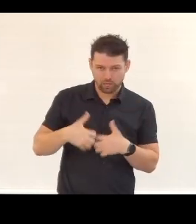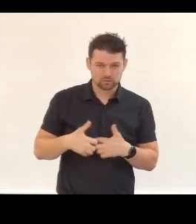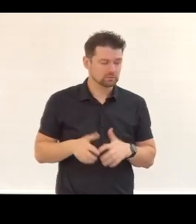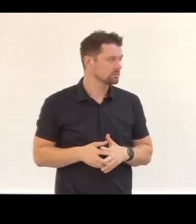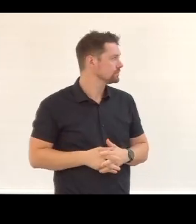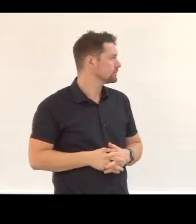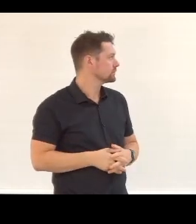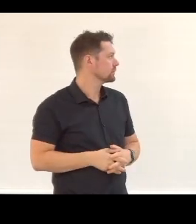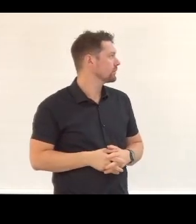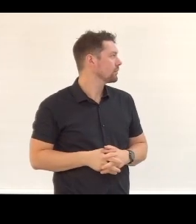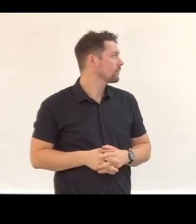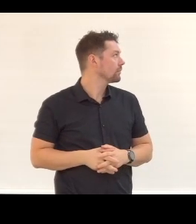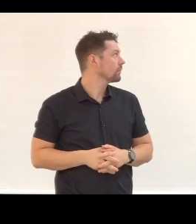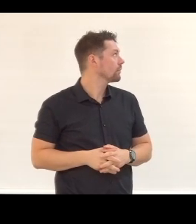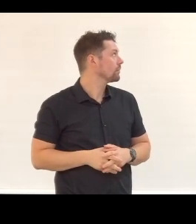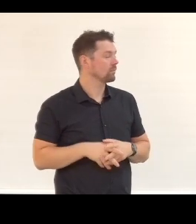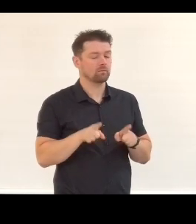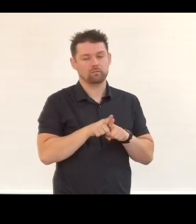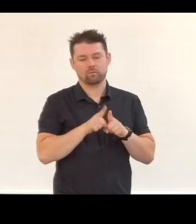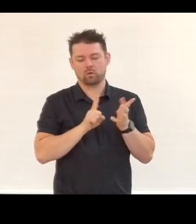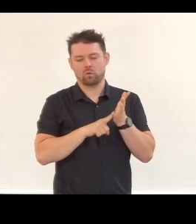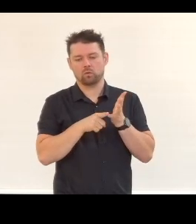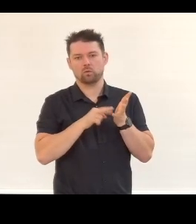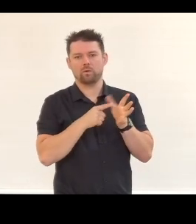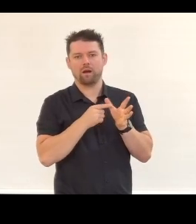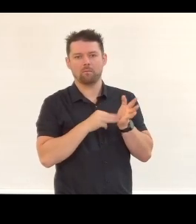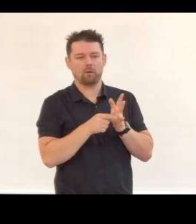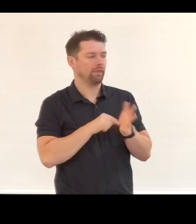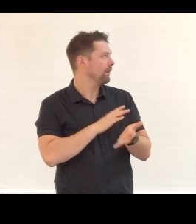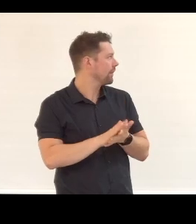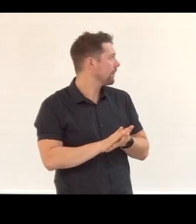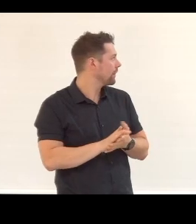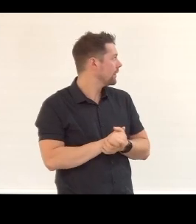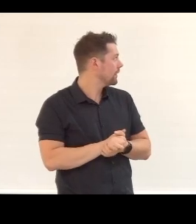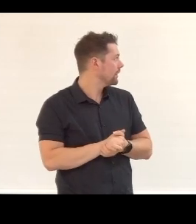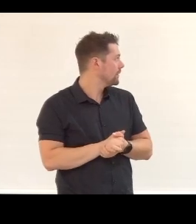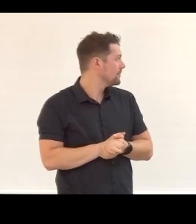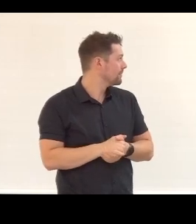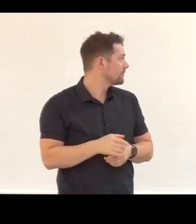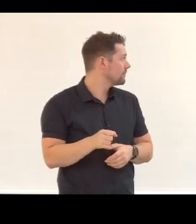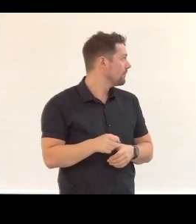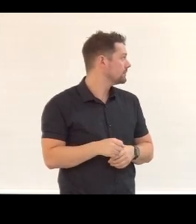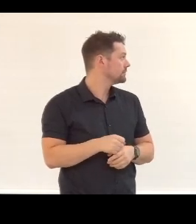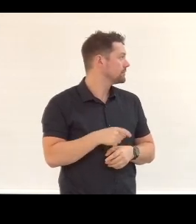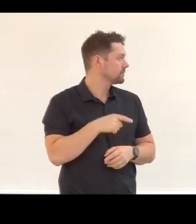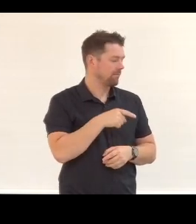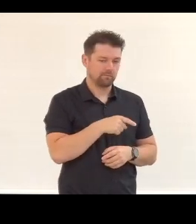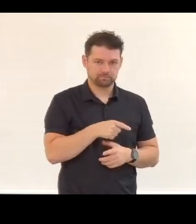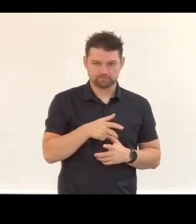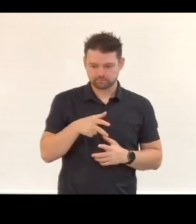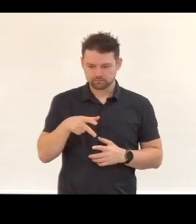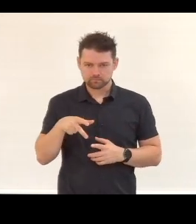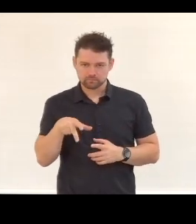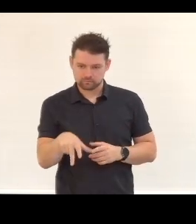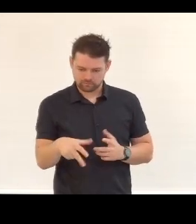the Luna Mod and Prism. So that's like a hard mount to put on your spacesuit that was tested, how easy it was